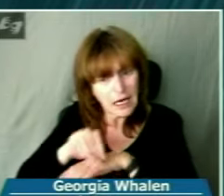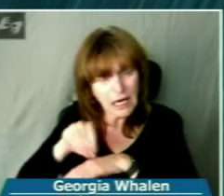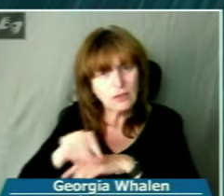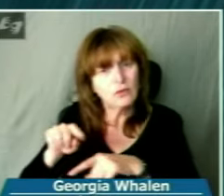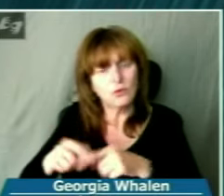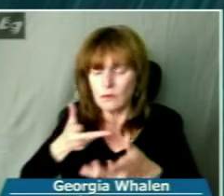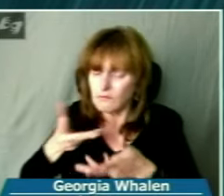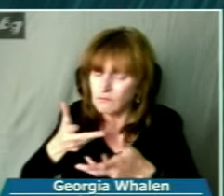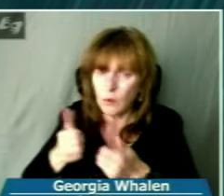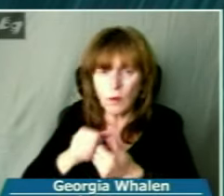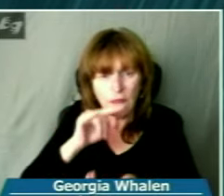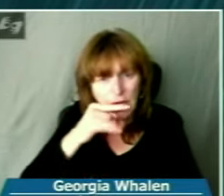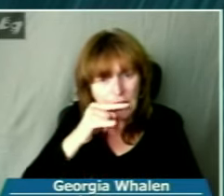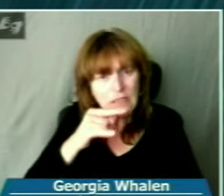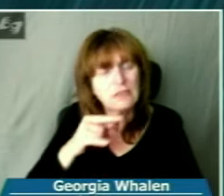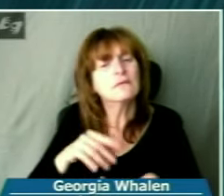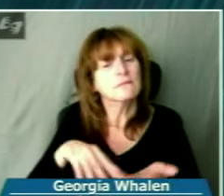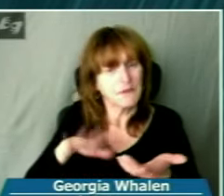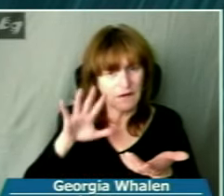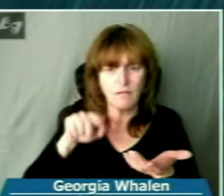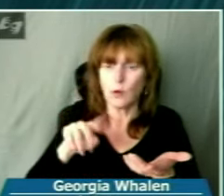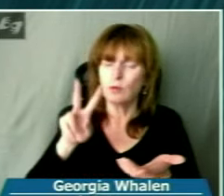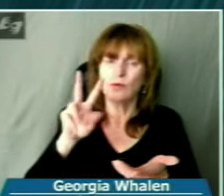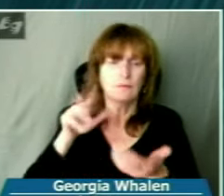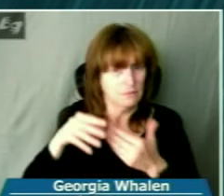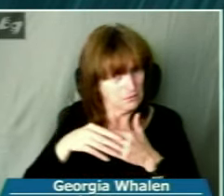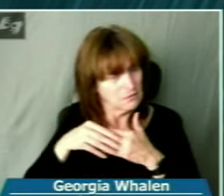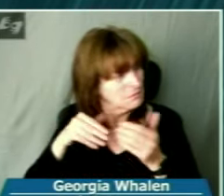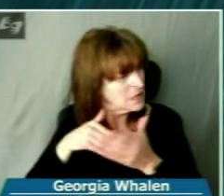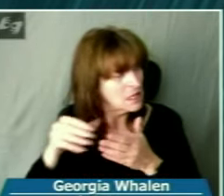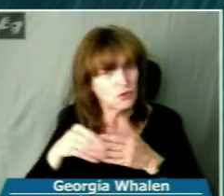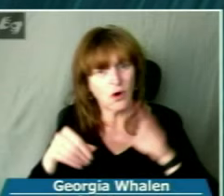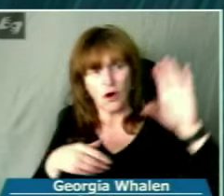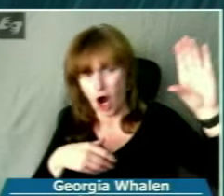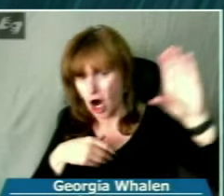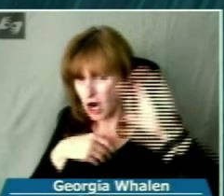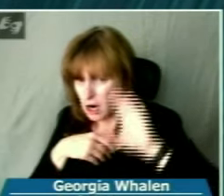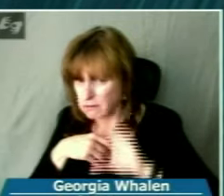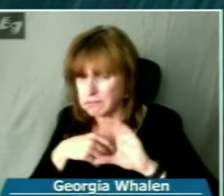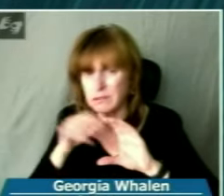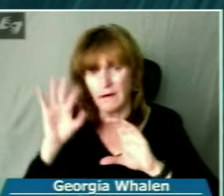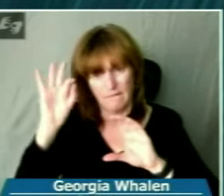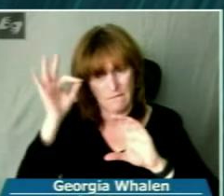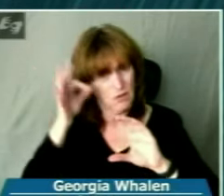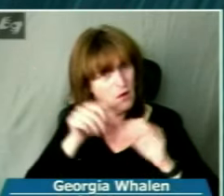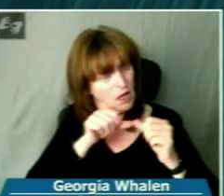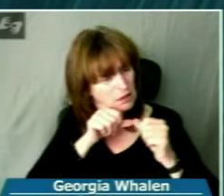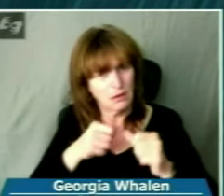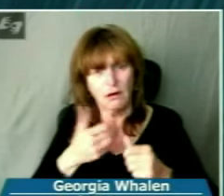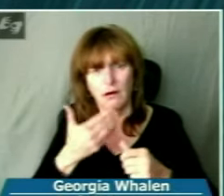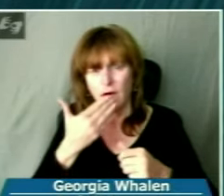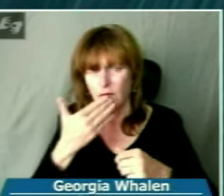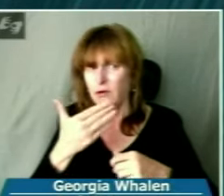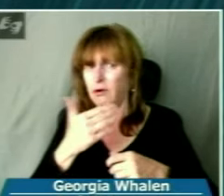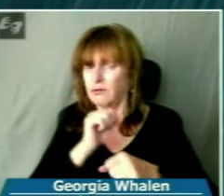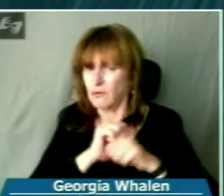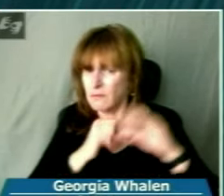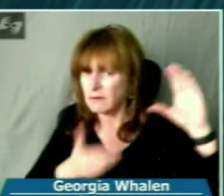going to get a $7.5 million infusion to help them do that very important work. And again,